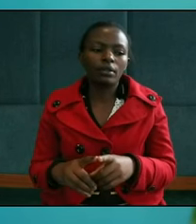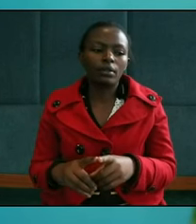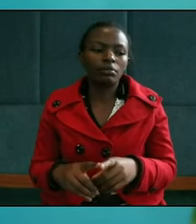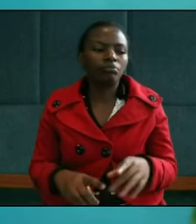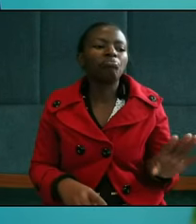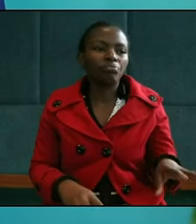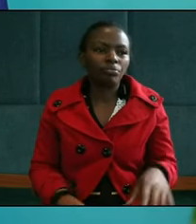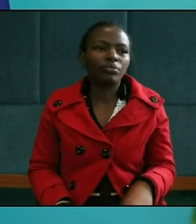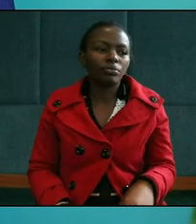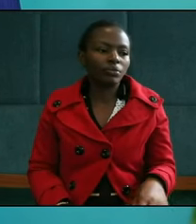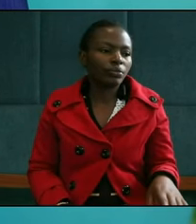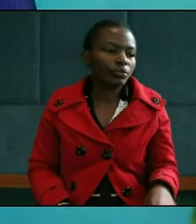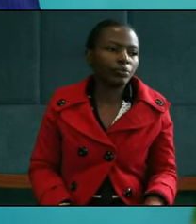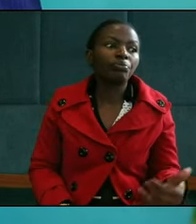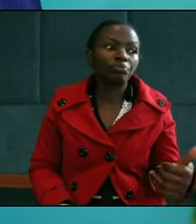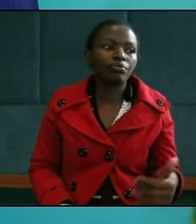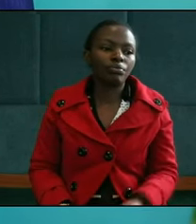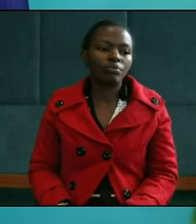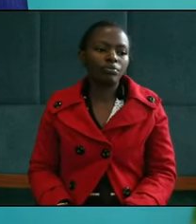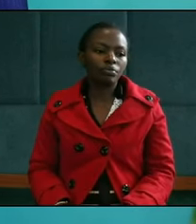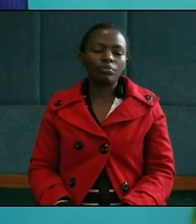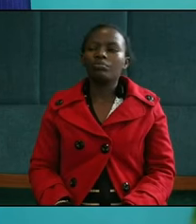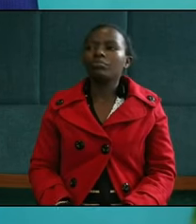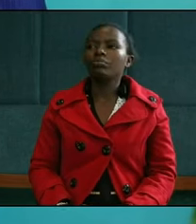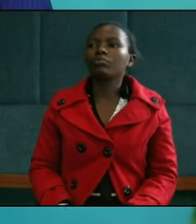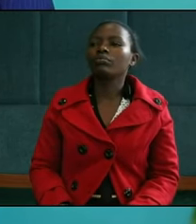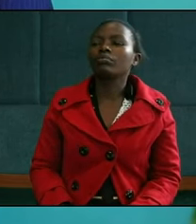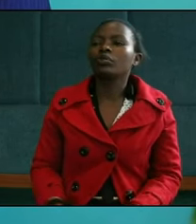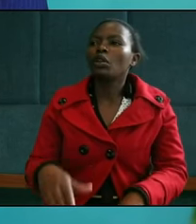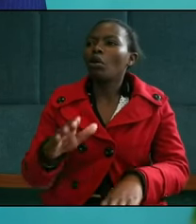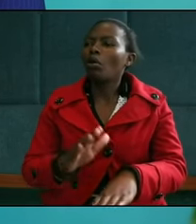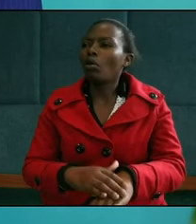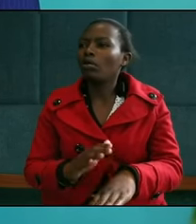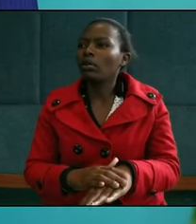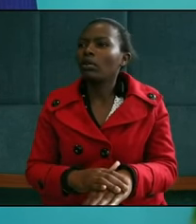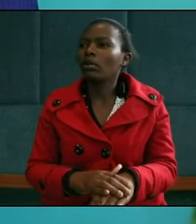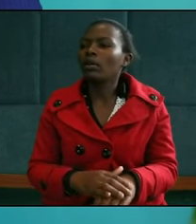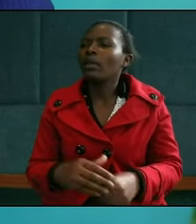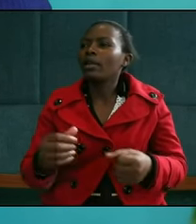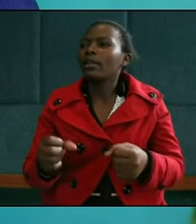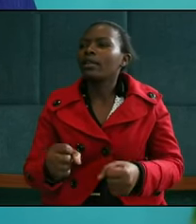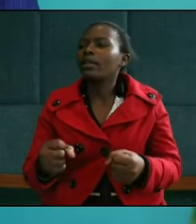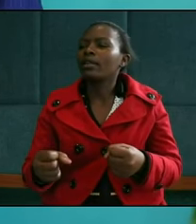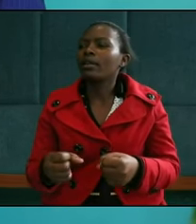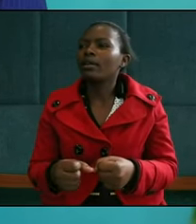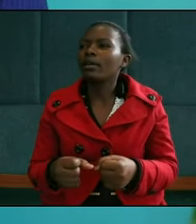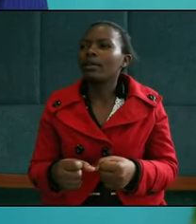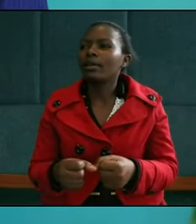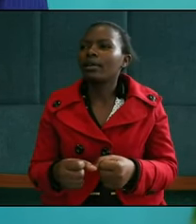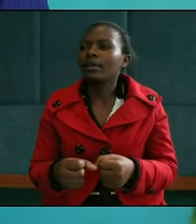1894. Pastor Richards tried his hand on radio in 1926. By this time, radio had